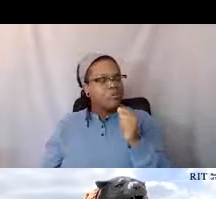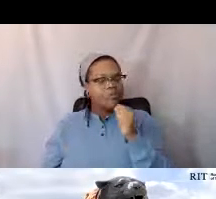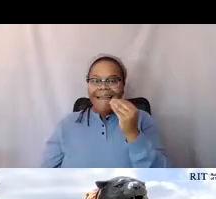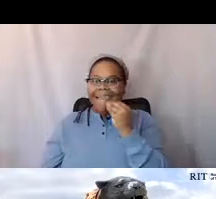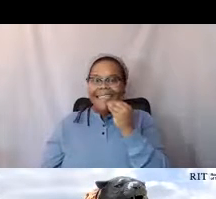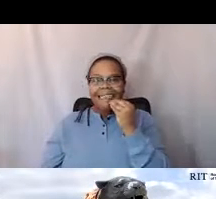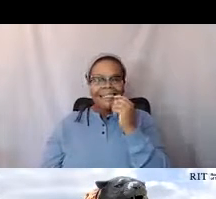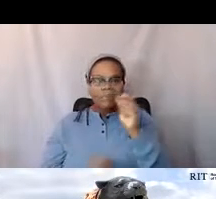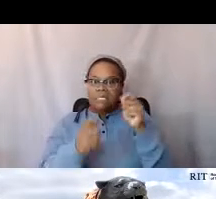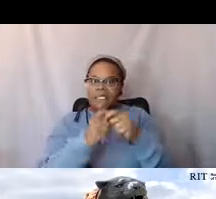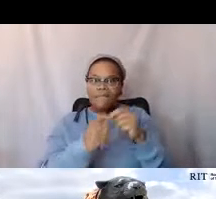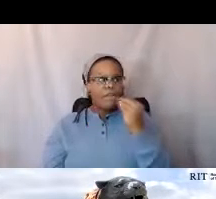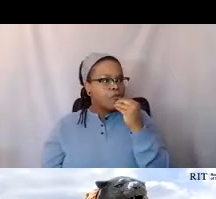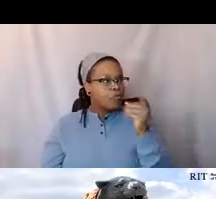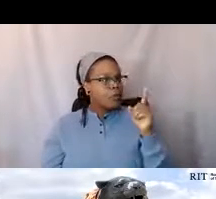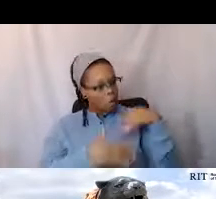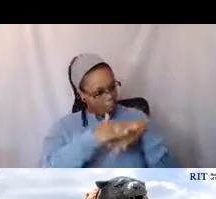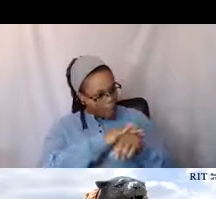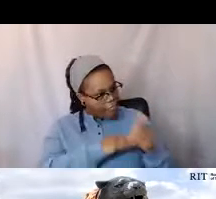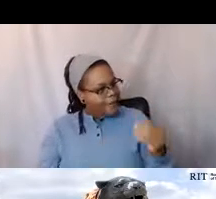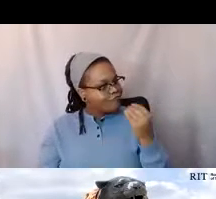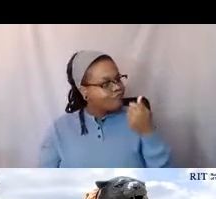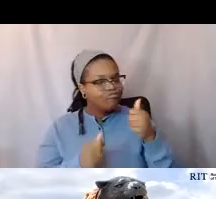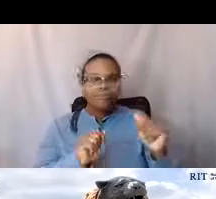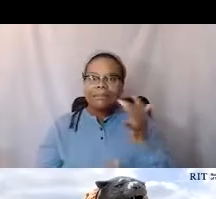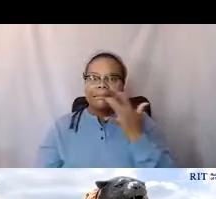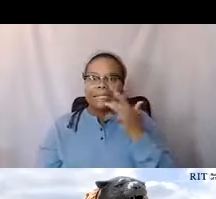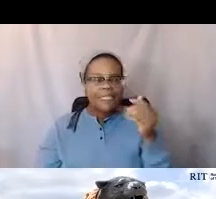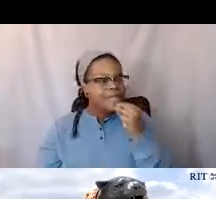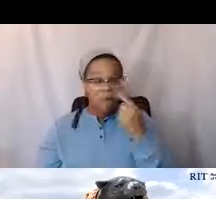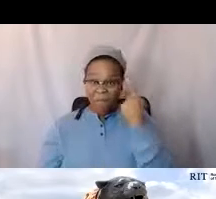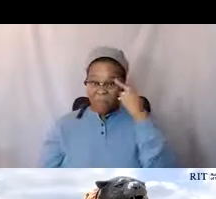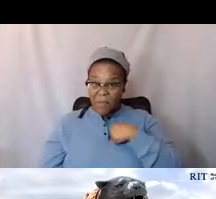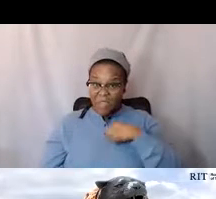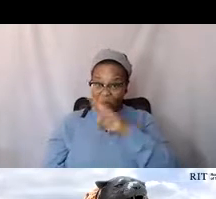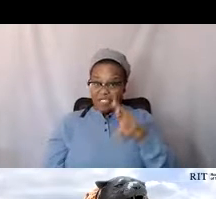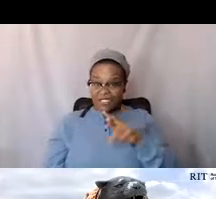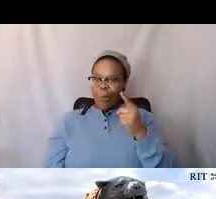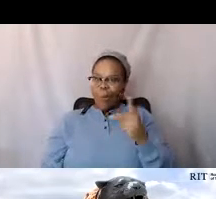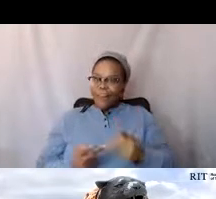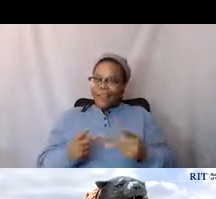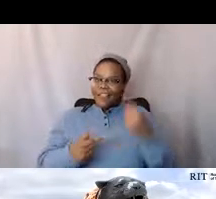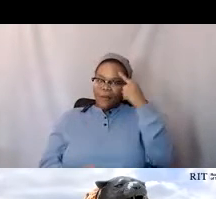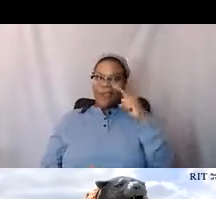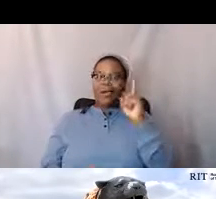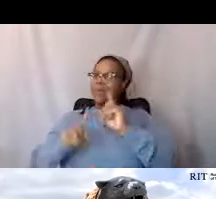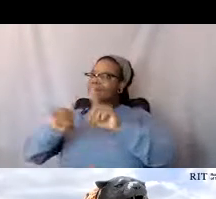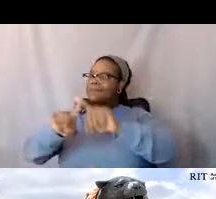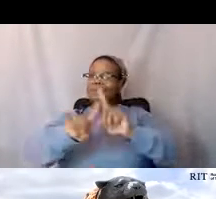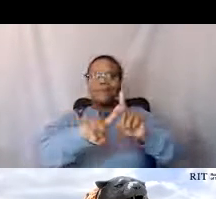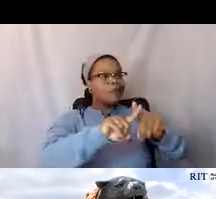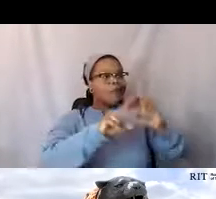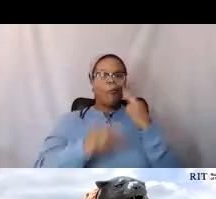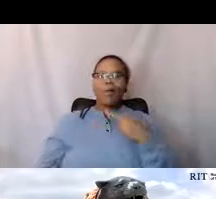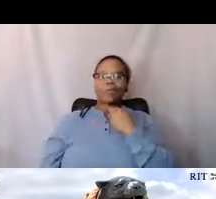a certain cuisine, like, let me go and try this food. I mean, for me, Rochester has been one of those places where I've just gone into different restaurants